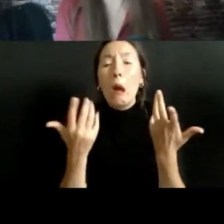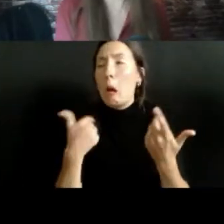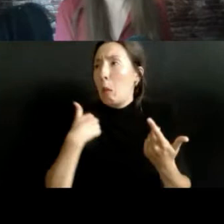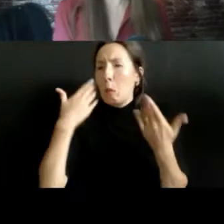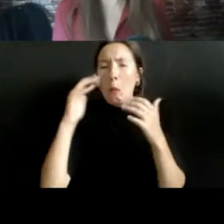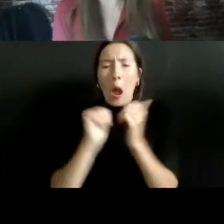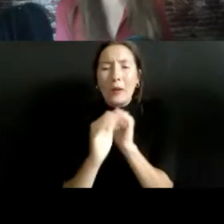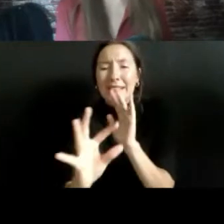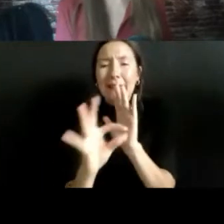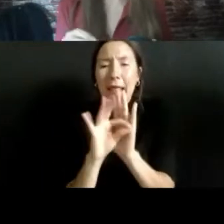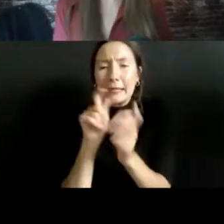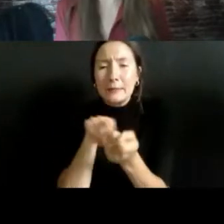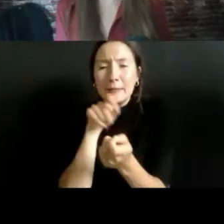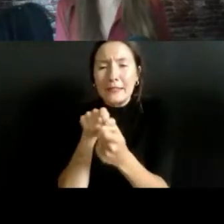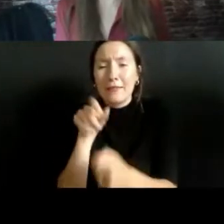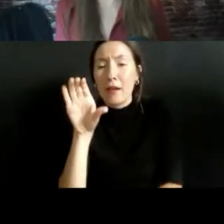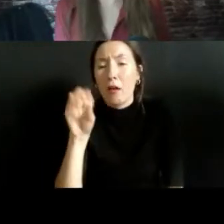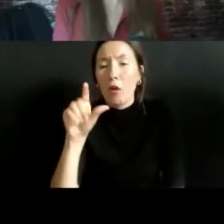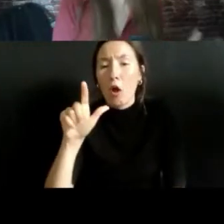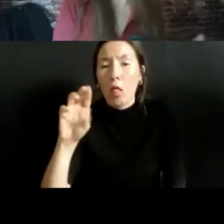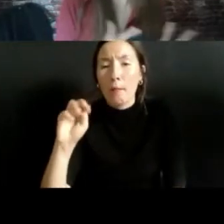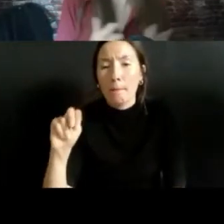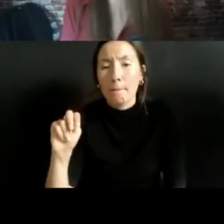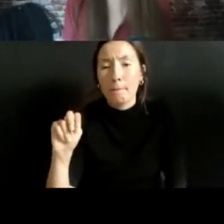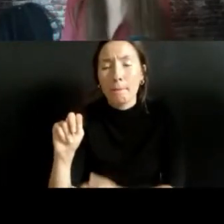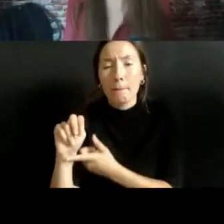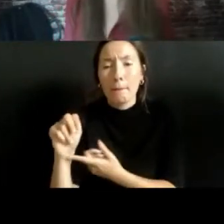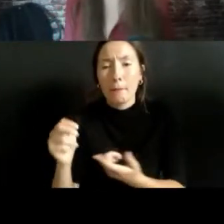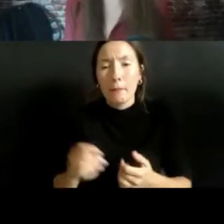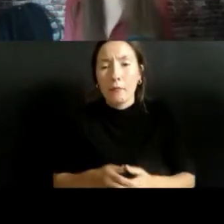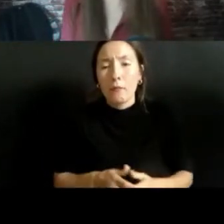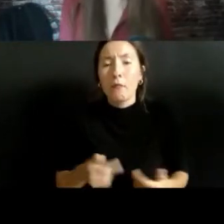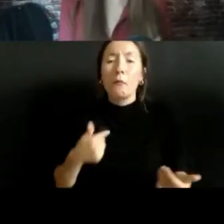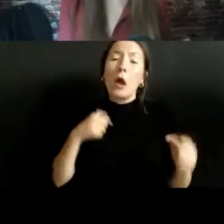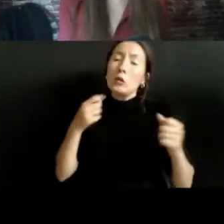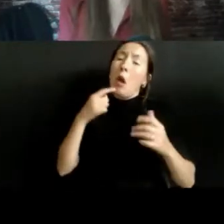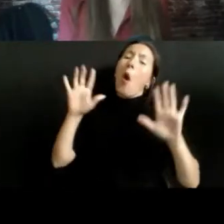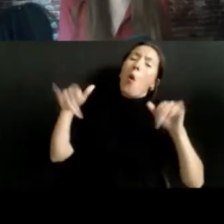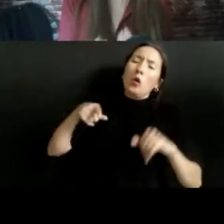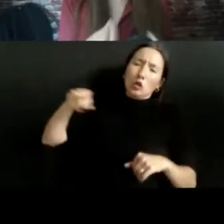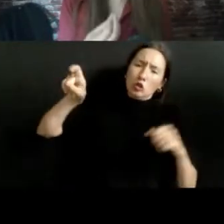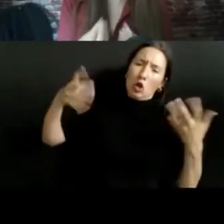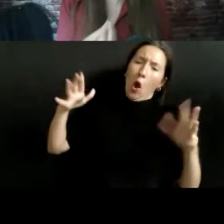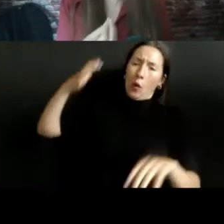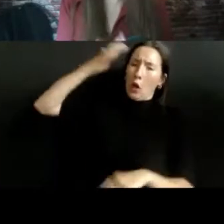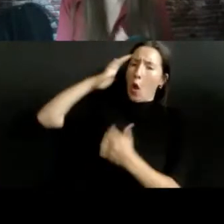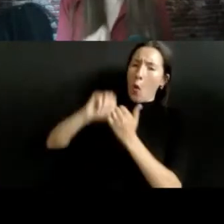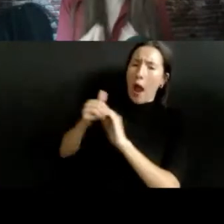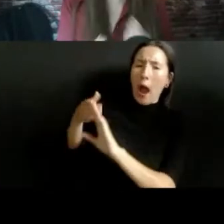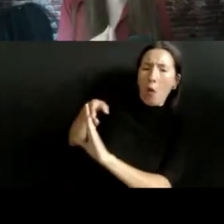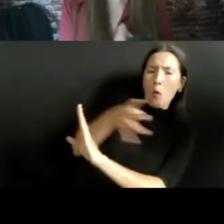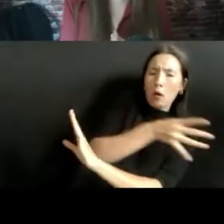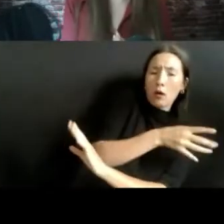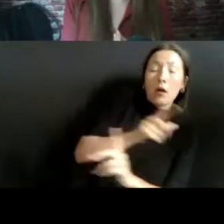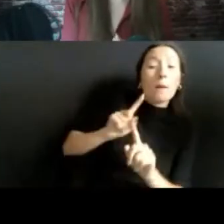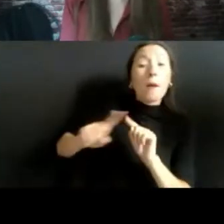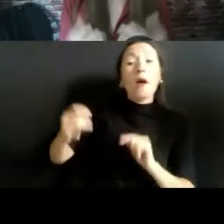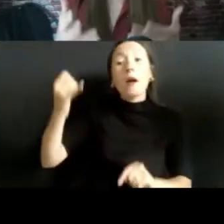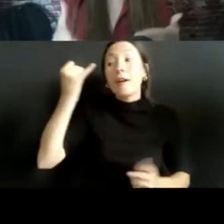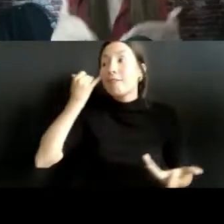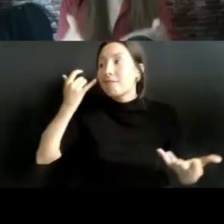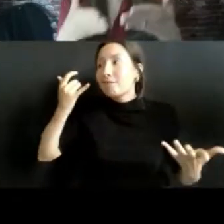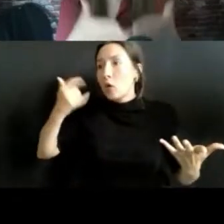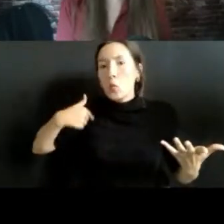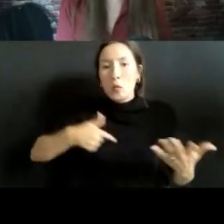maybe that's not the goal of this lesson, that you should already know how to select a column. But still, you and I, if we could see it, we would